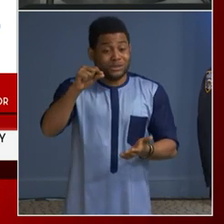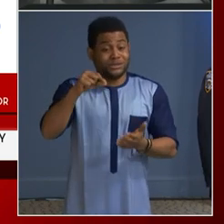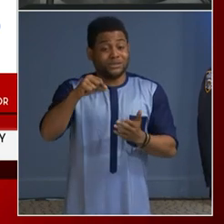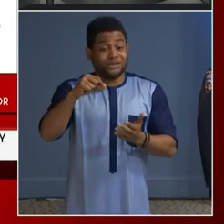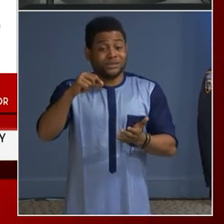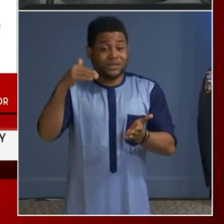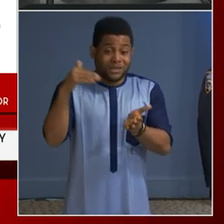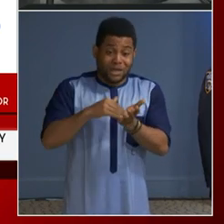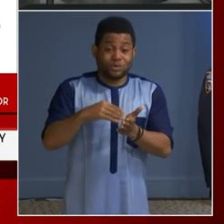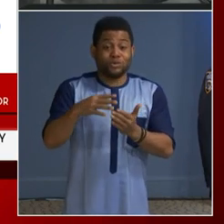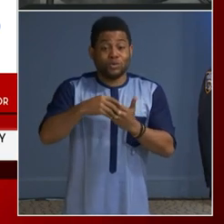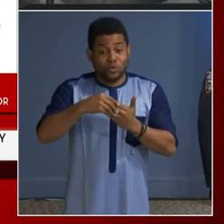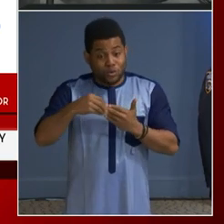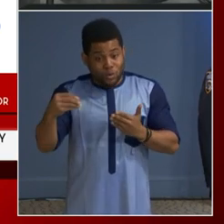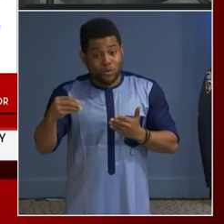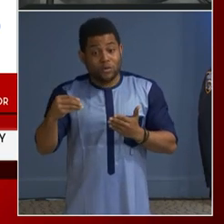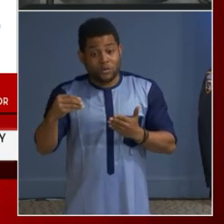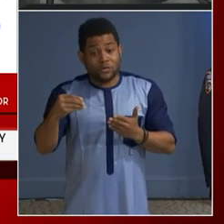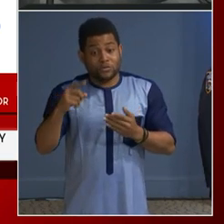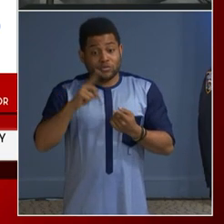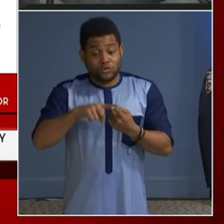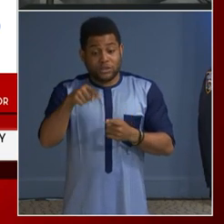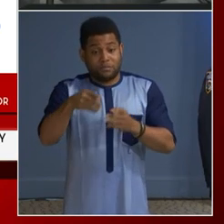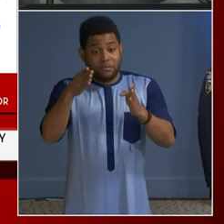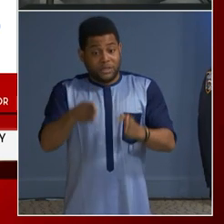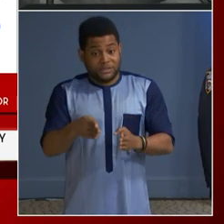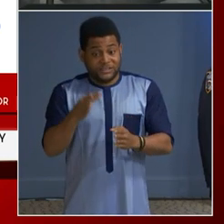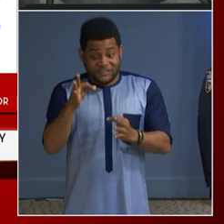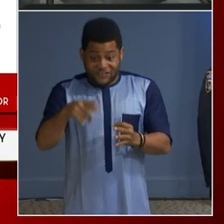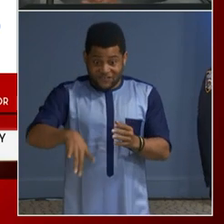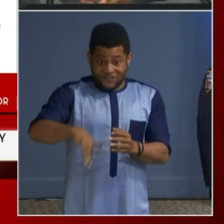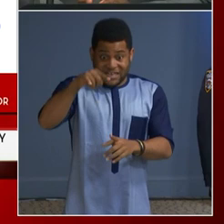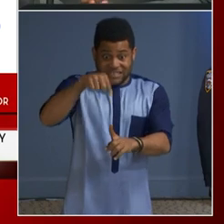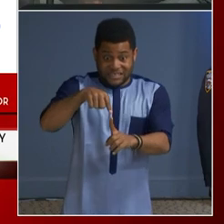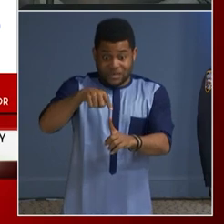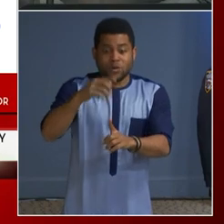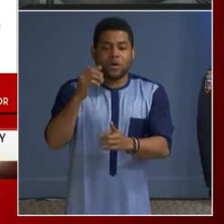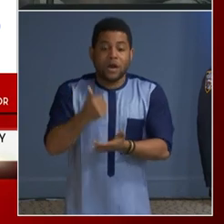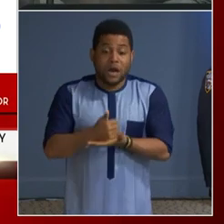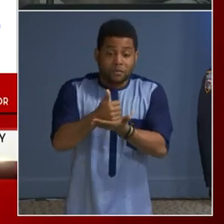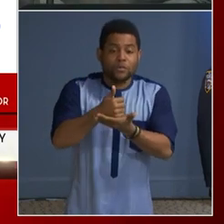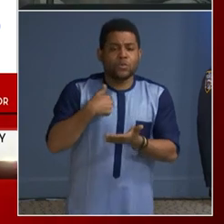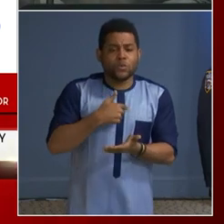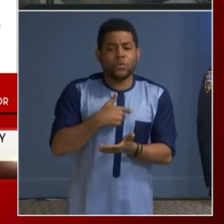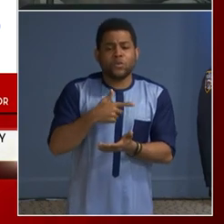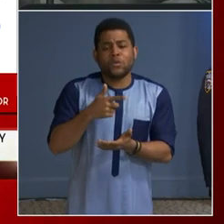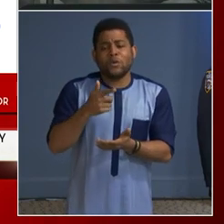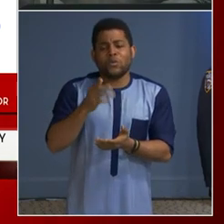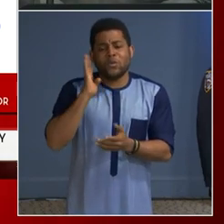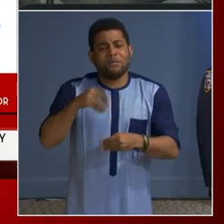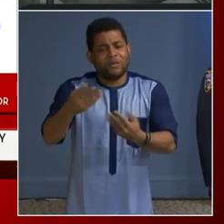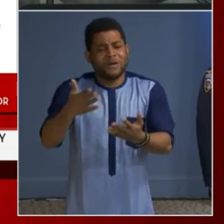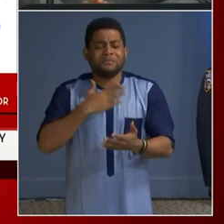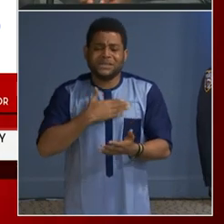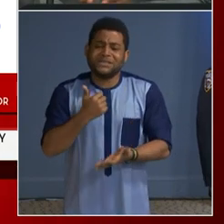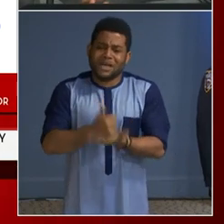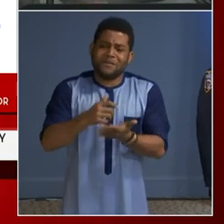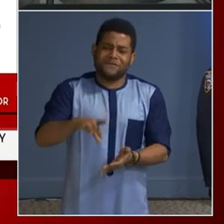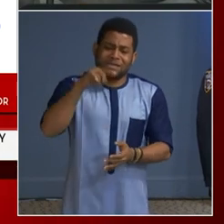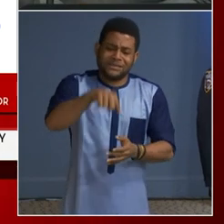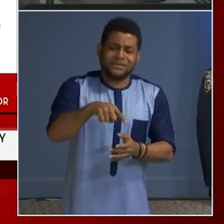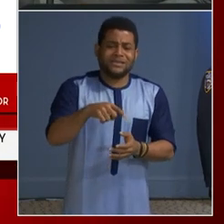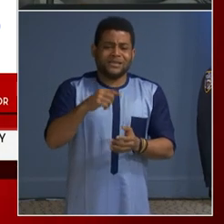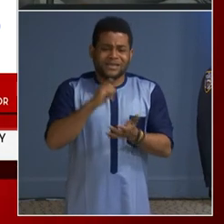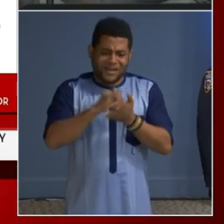the arrest and conviction of the individual responsible for these assaults and murders that target some of the most vulnerable in our cities. Anyone